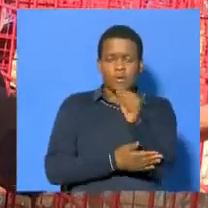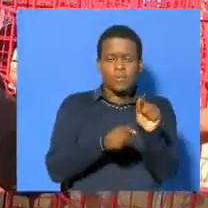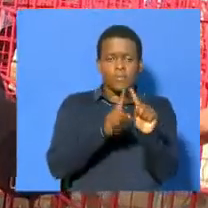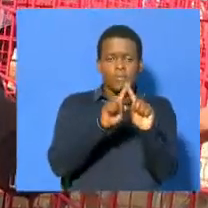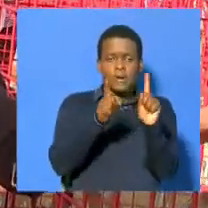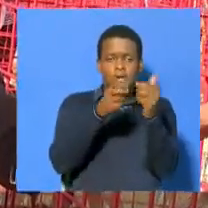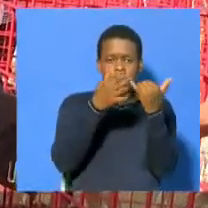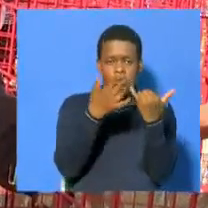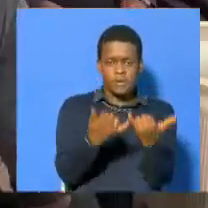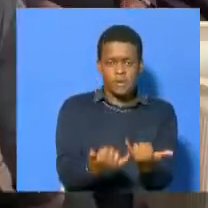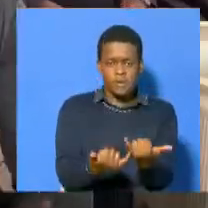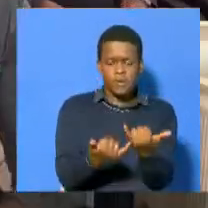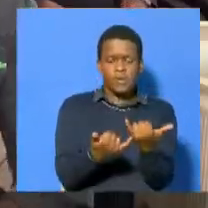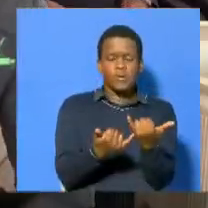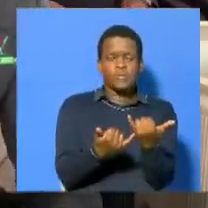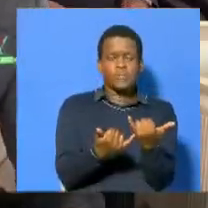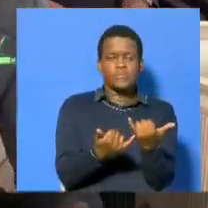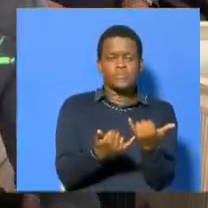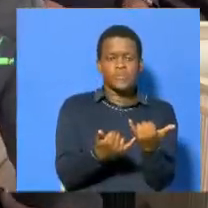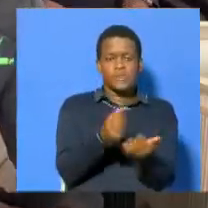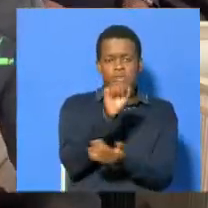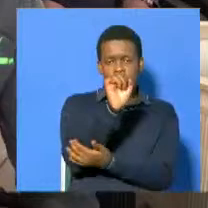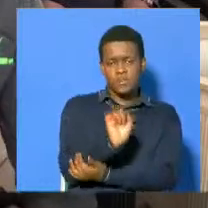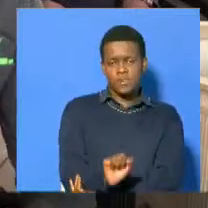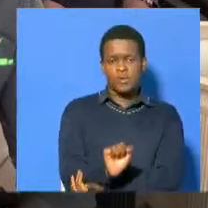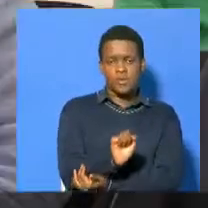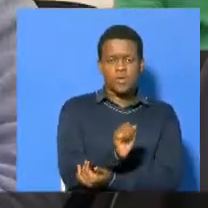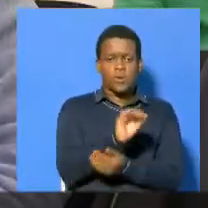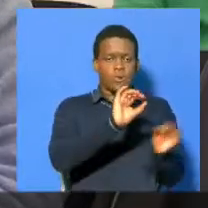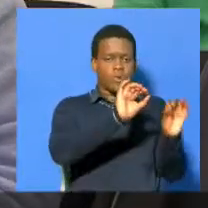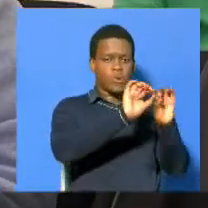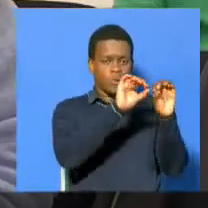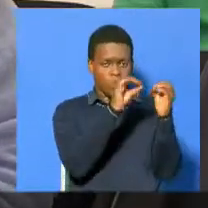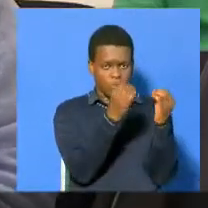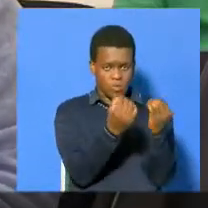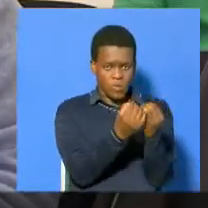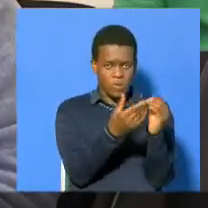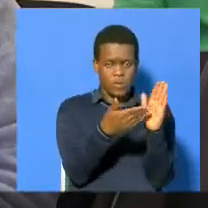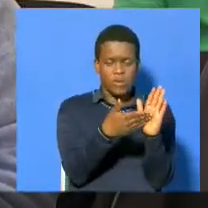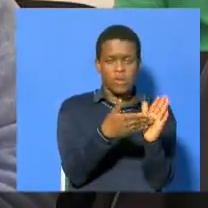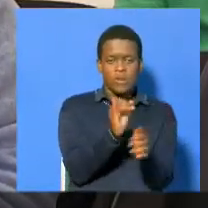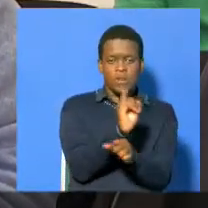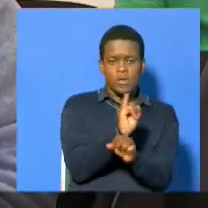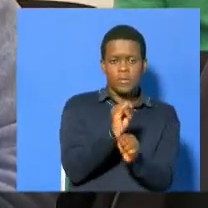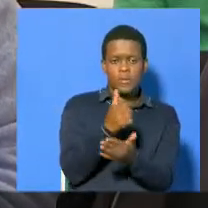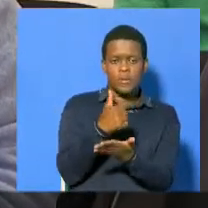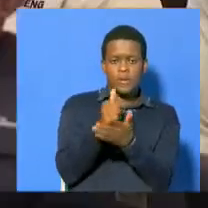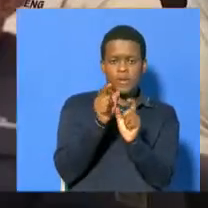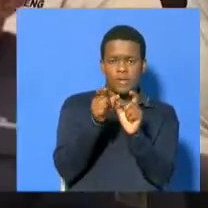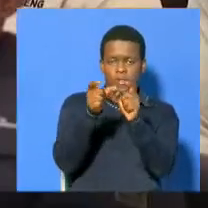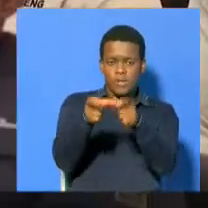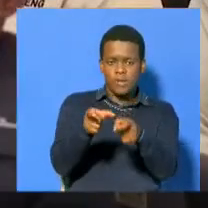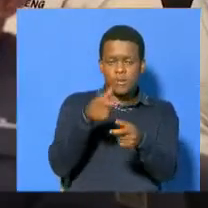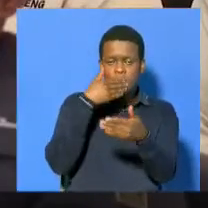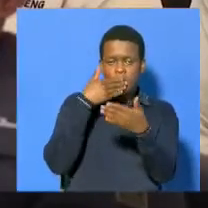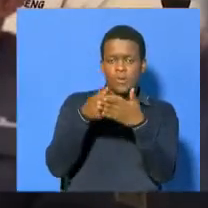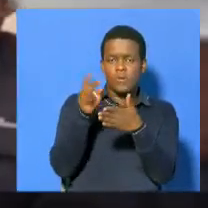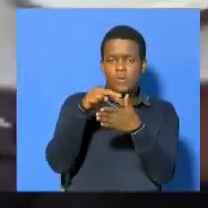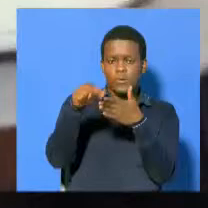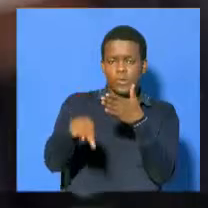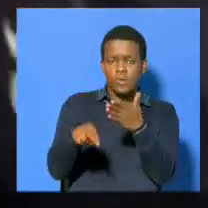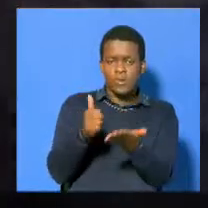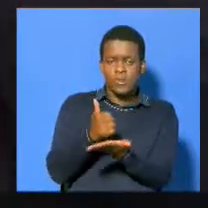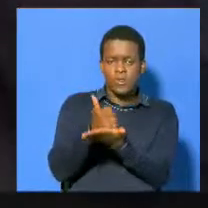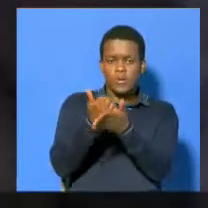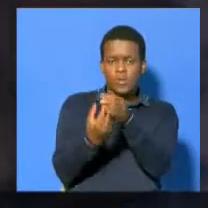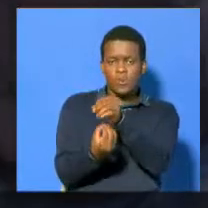reality that Letlhabile Southern Young Farmers Association is determined to have a positive impact in growing this